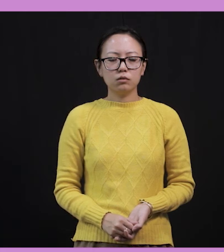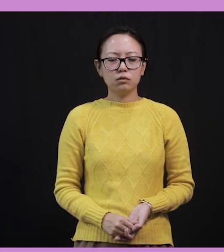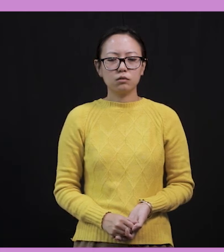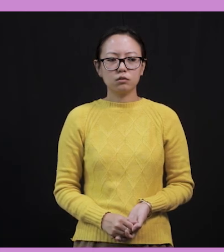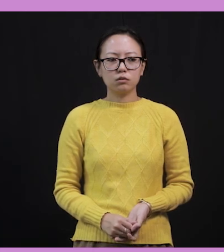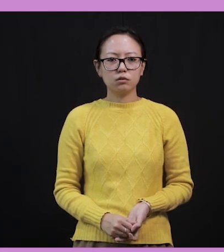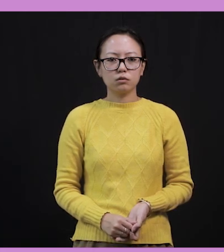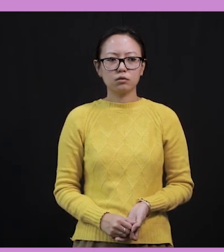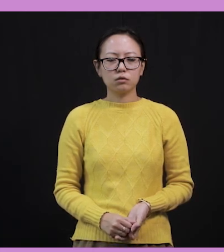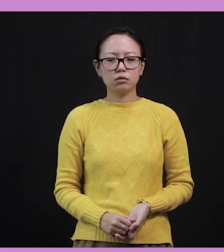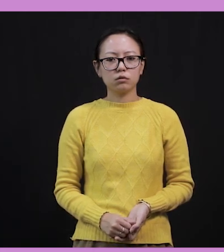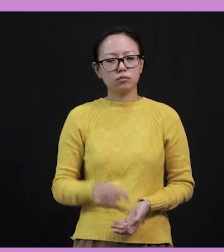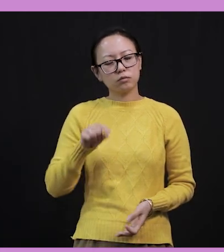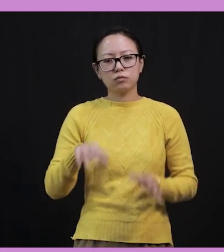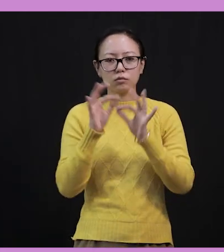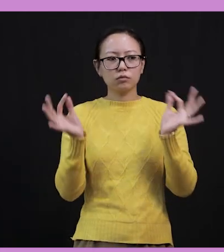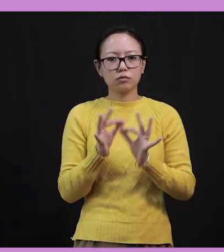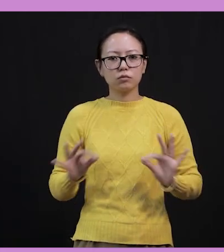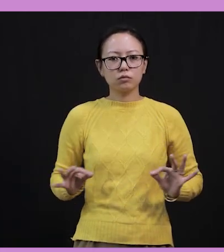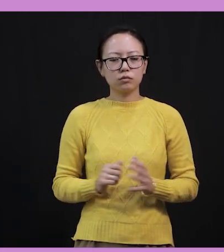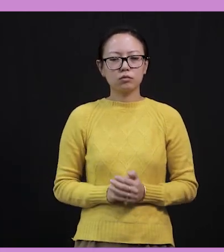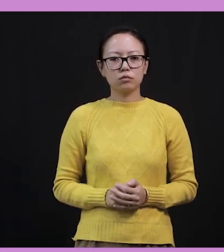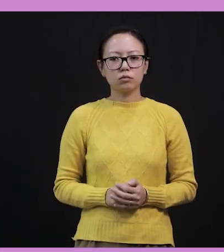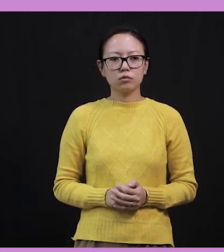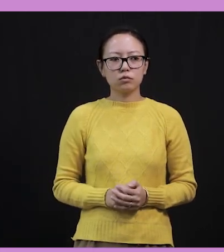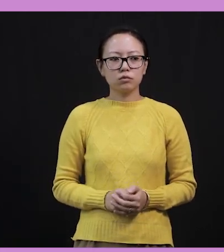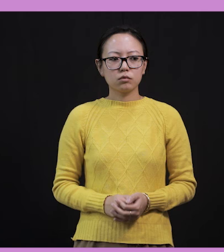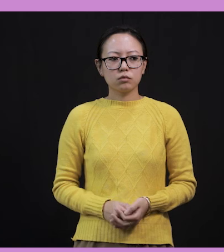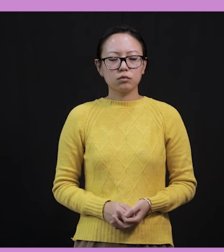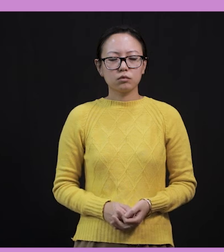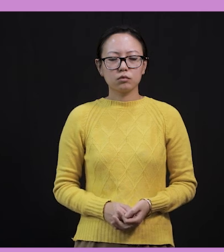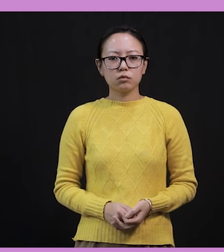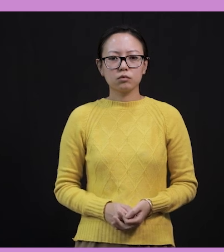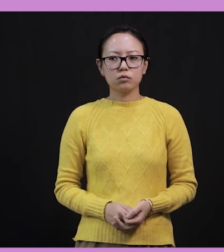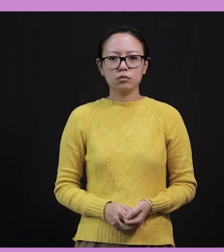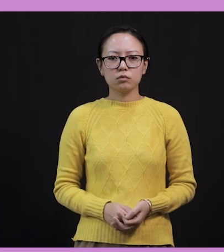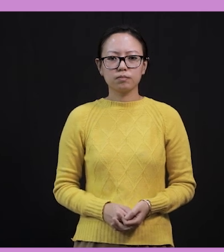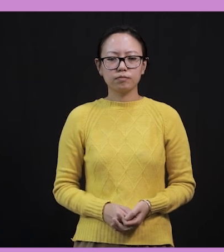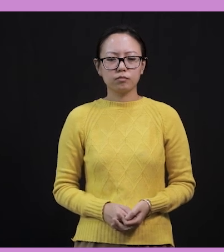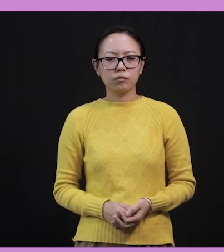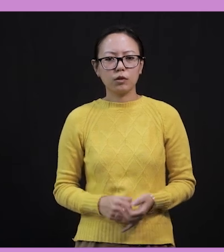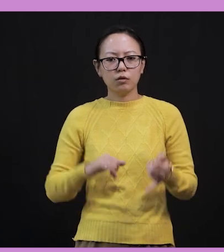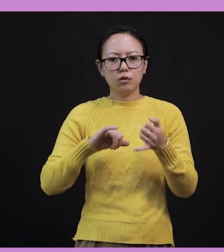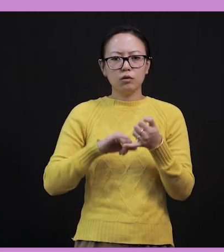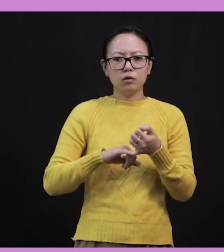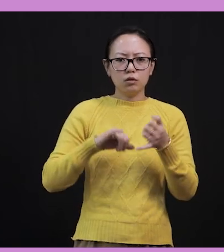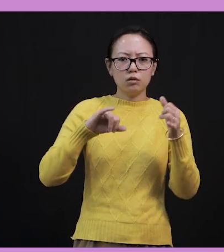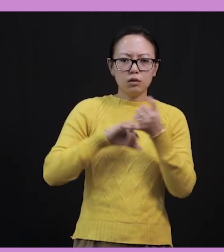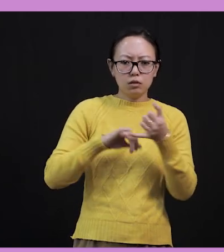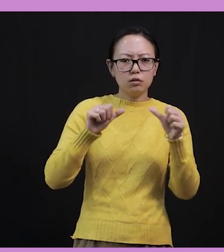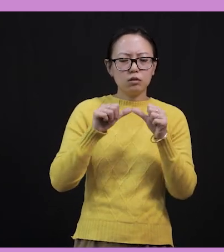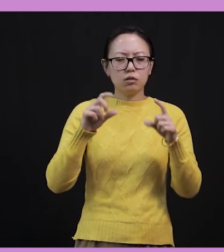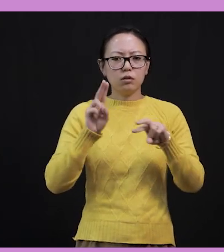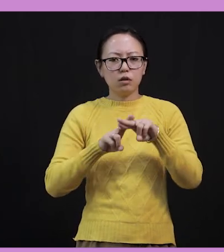for the reference to context. We also sometimes say RTC. So, is it safe to play with